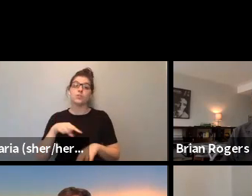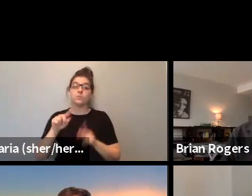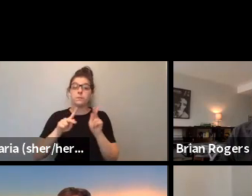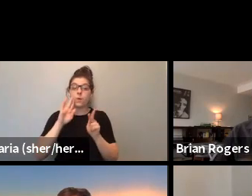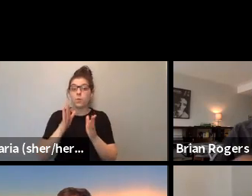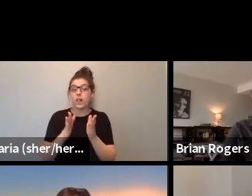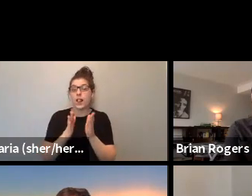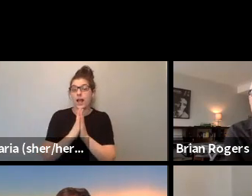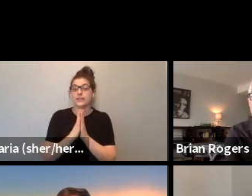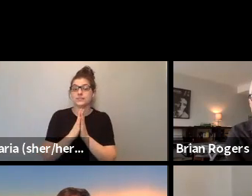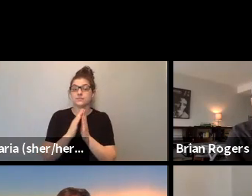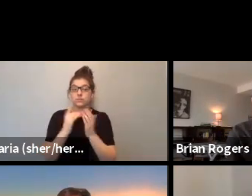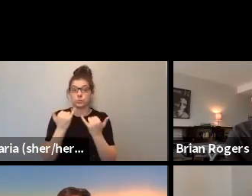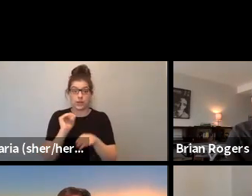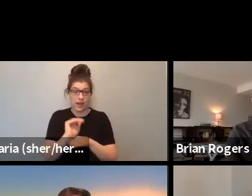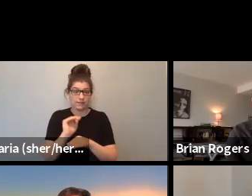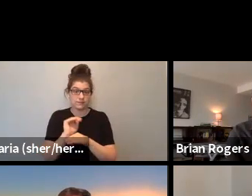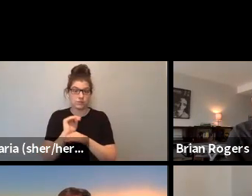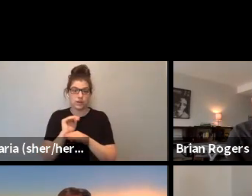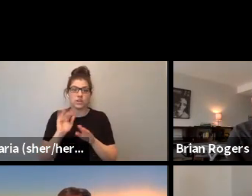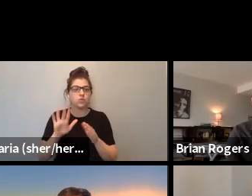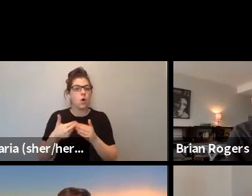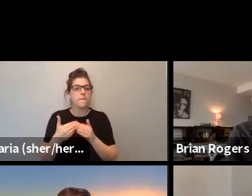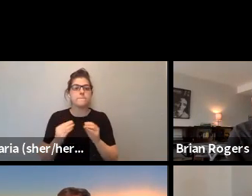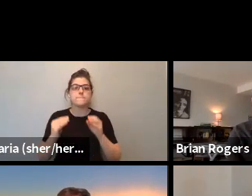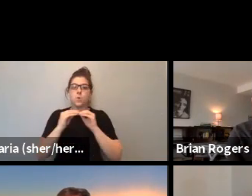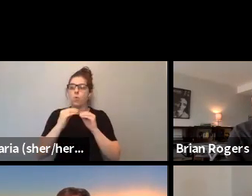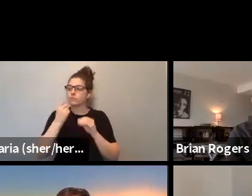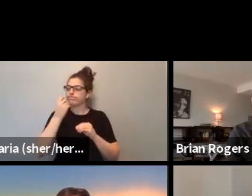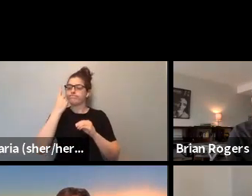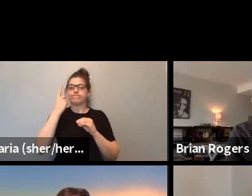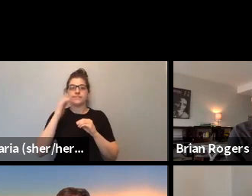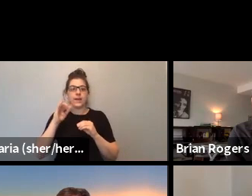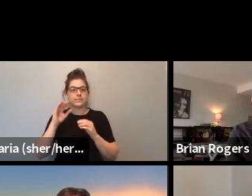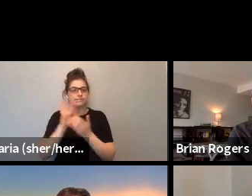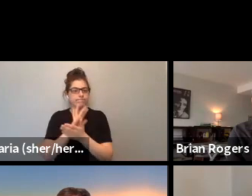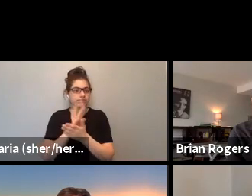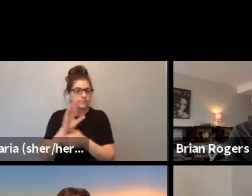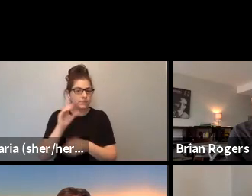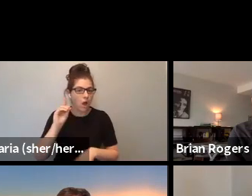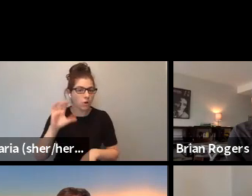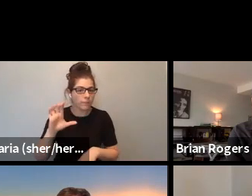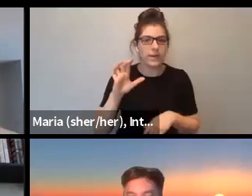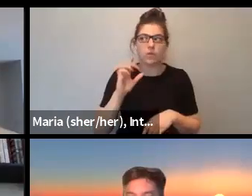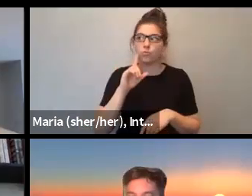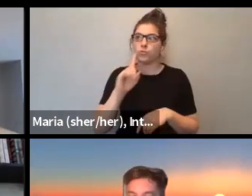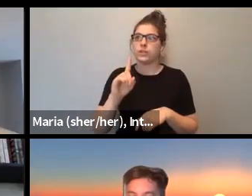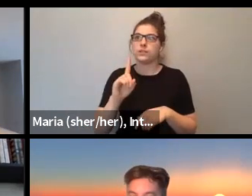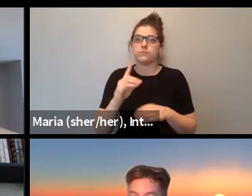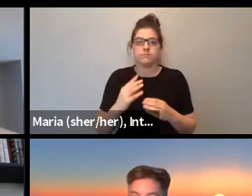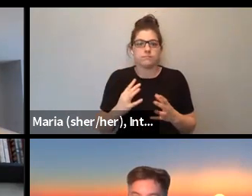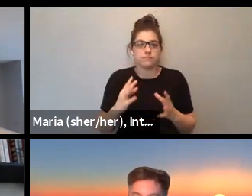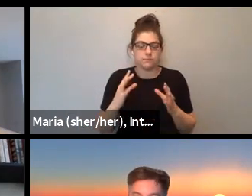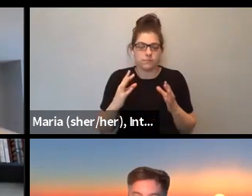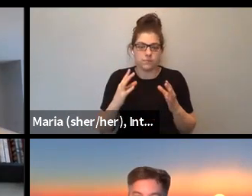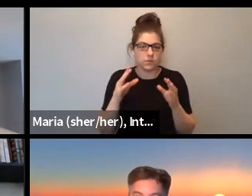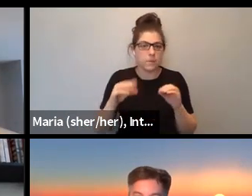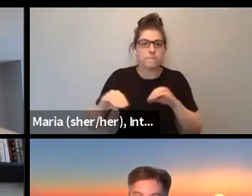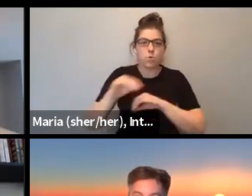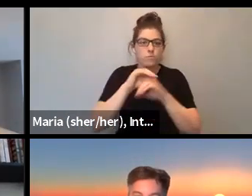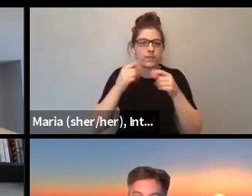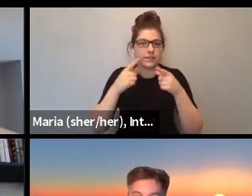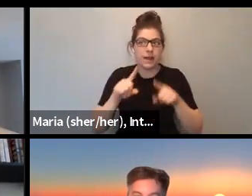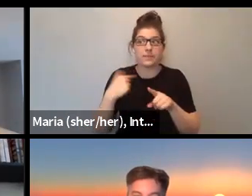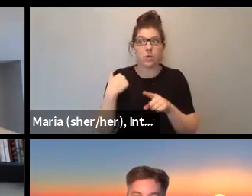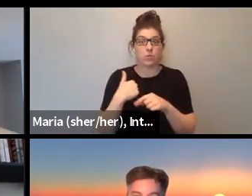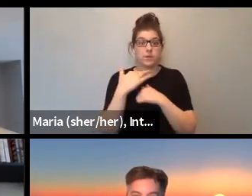questions to tonight to give us all a little more insight into this document and into the movement, really, that we're being called to join.